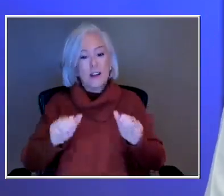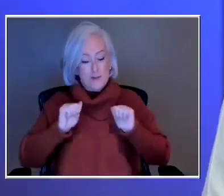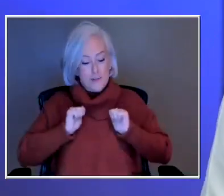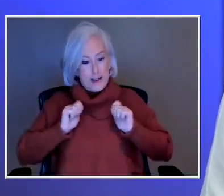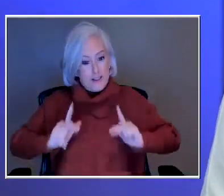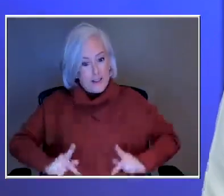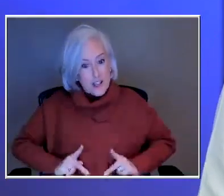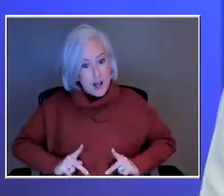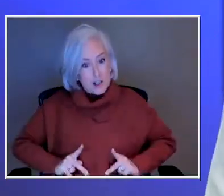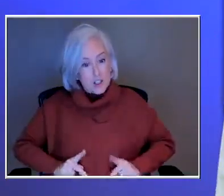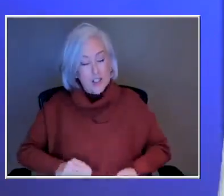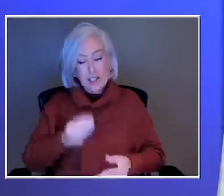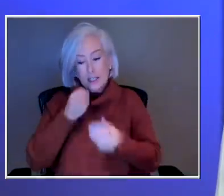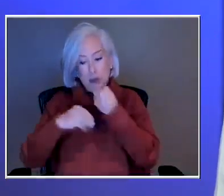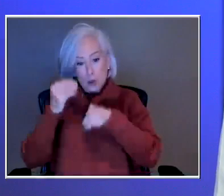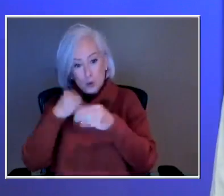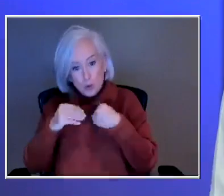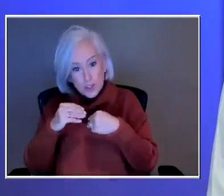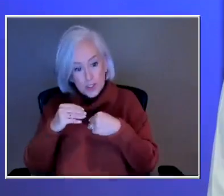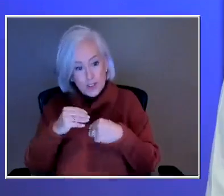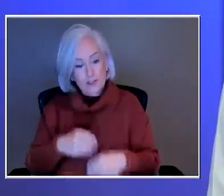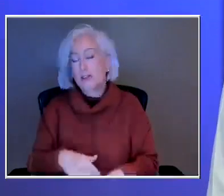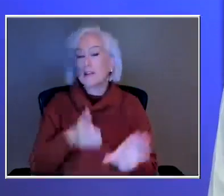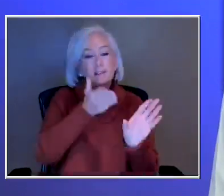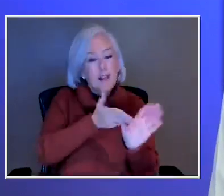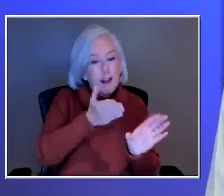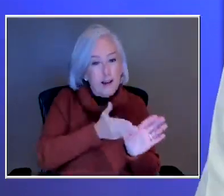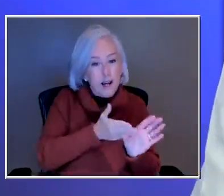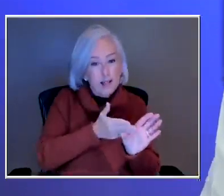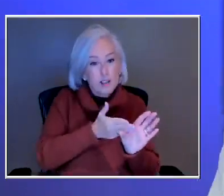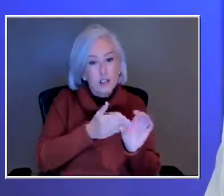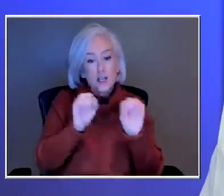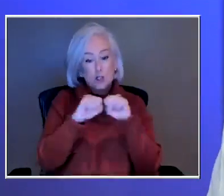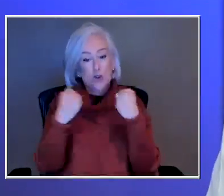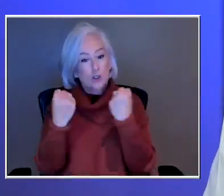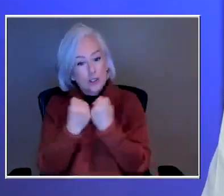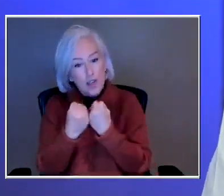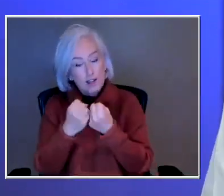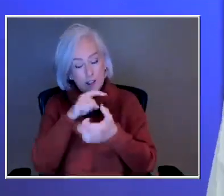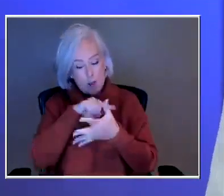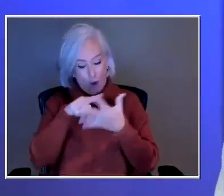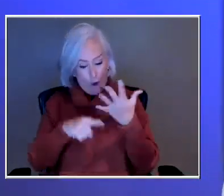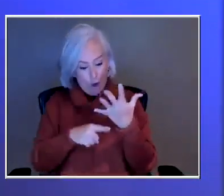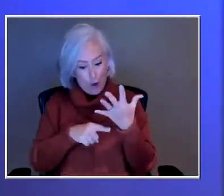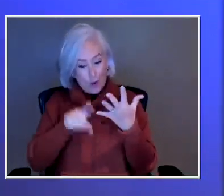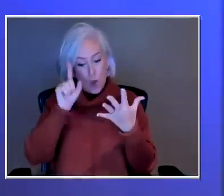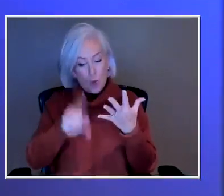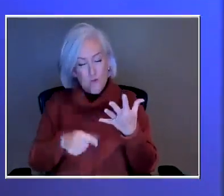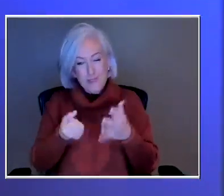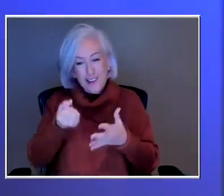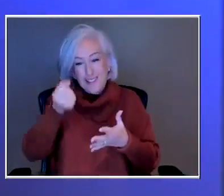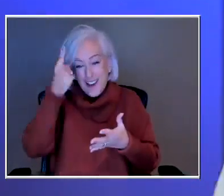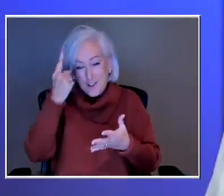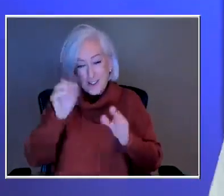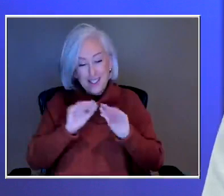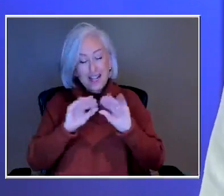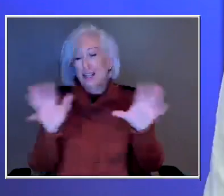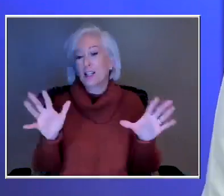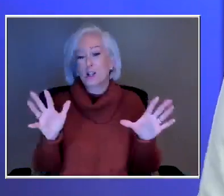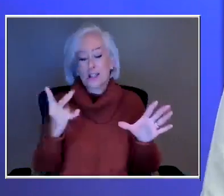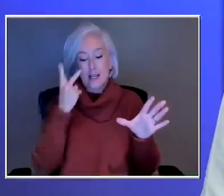psychology, sociology, and all of these disciplines I think have to be understood. We have to see the differences. We have to be able to give a